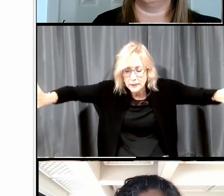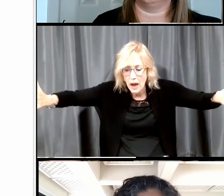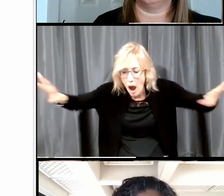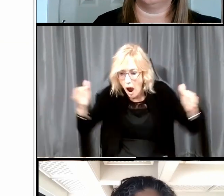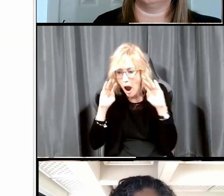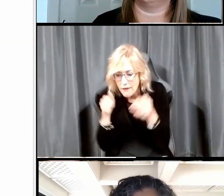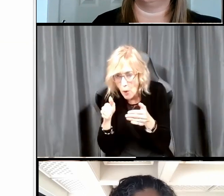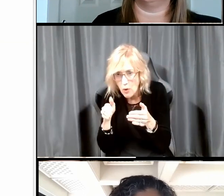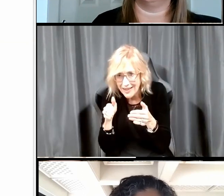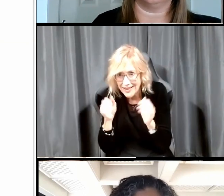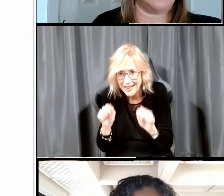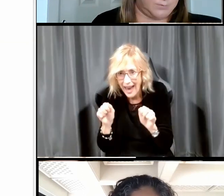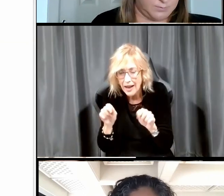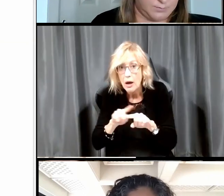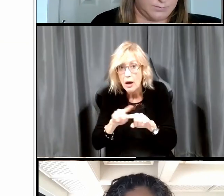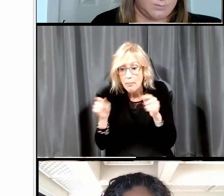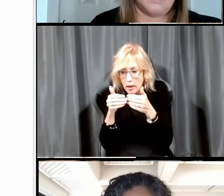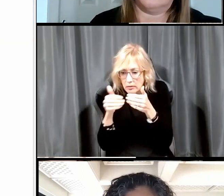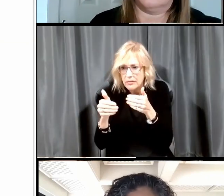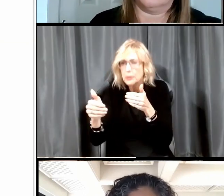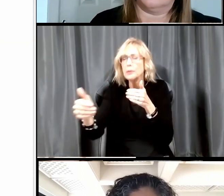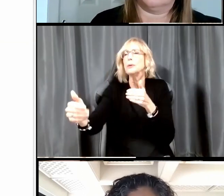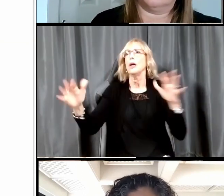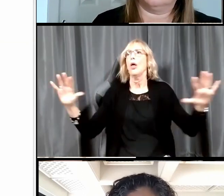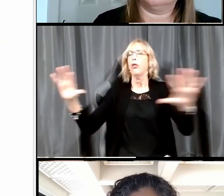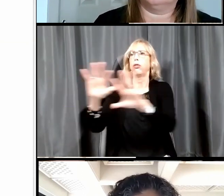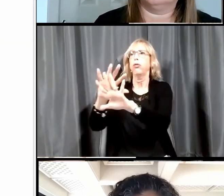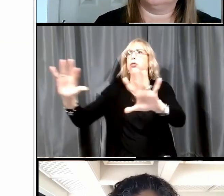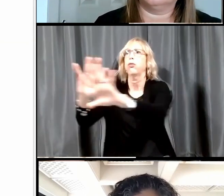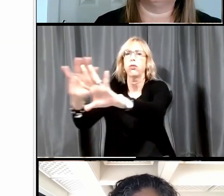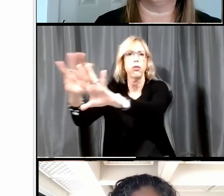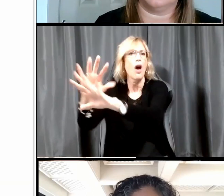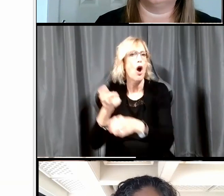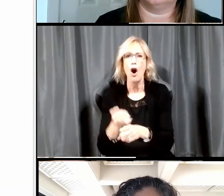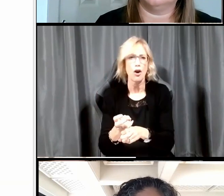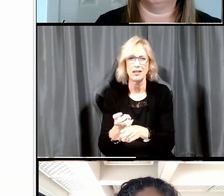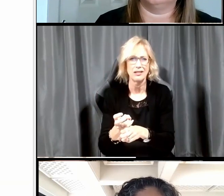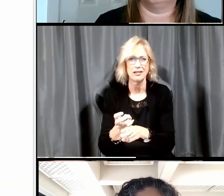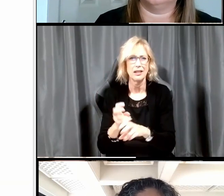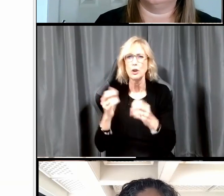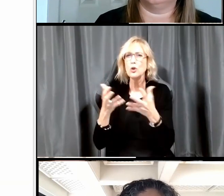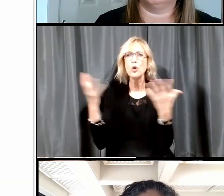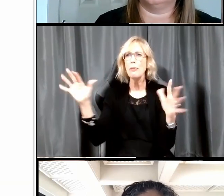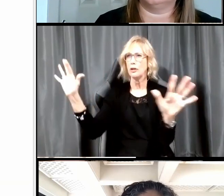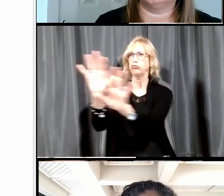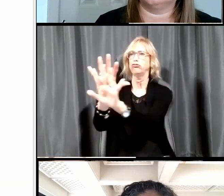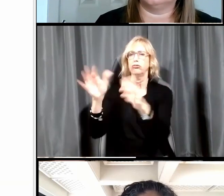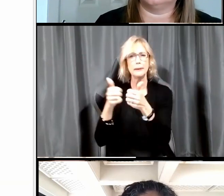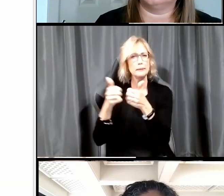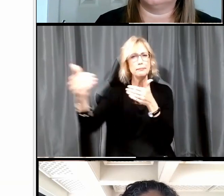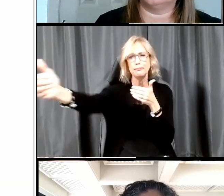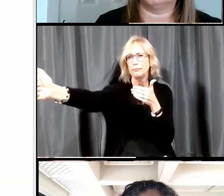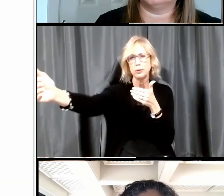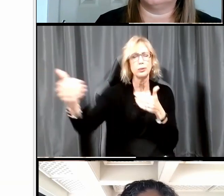So near is usually better for for the students with CVI. The farther you put the object,